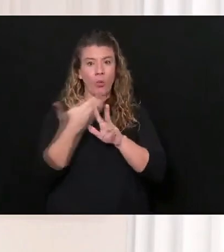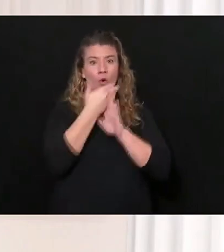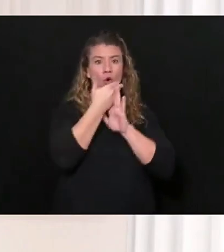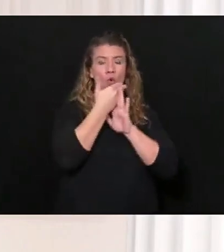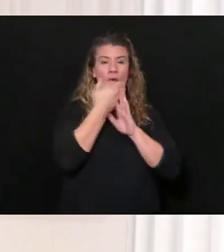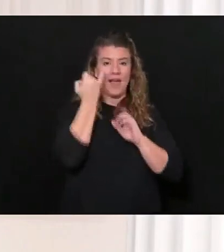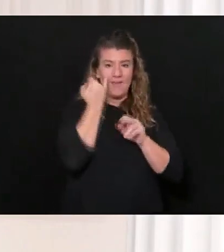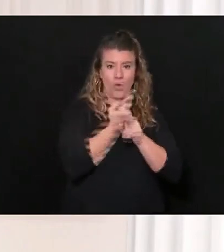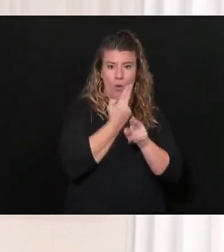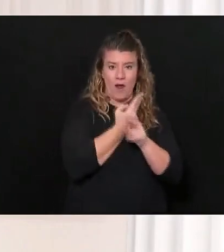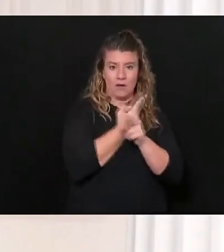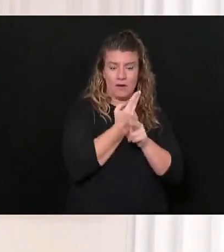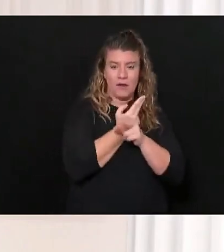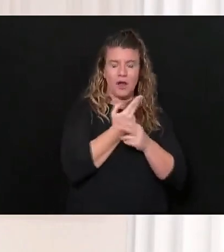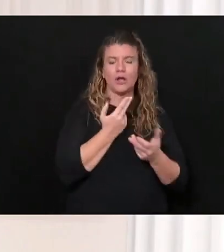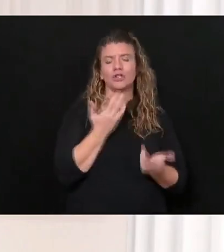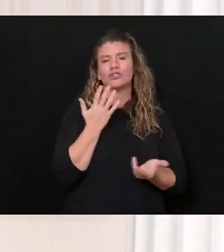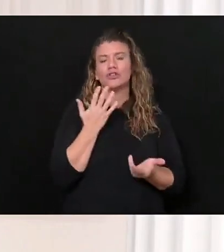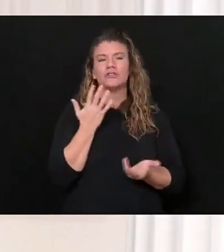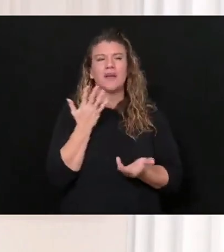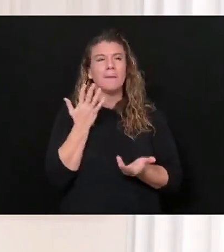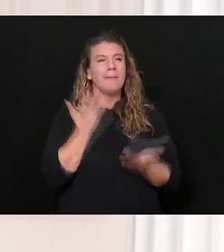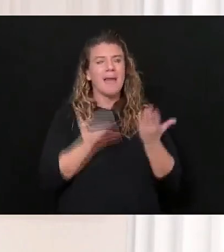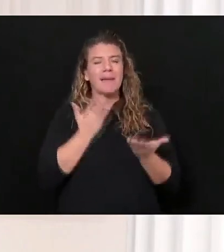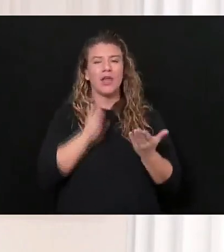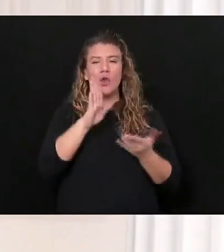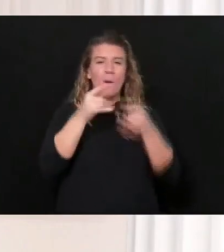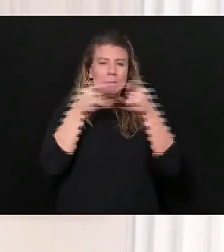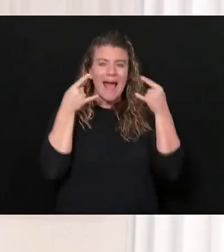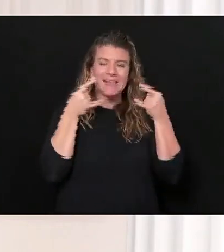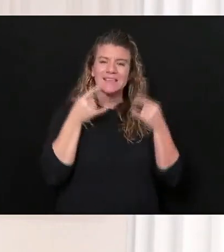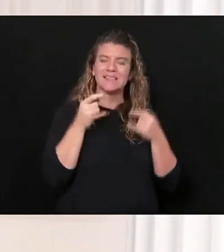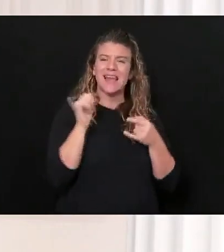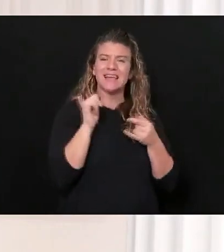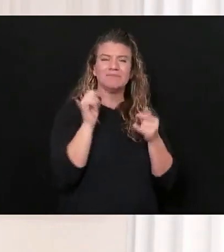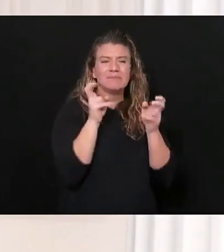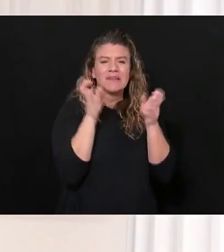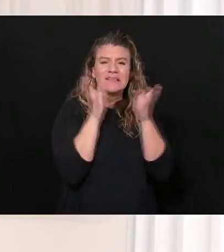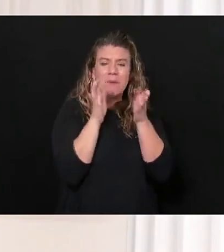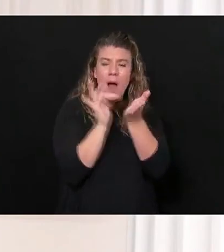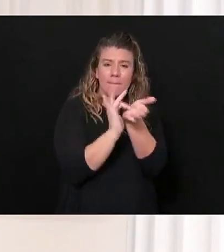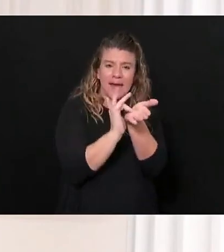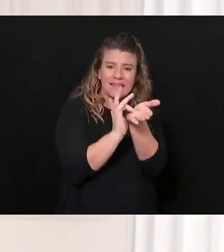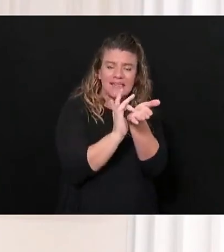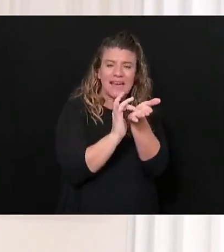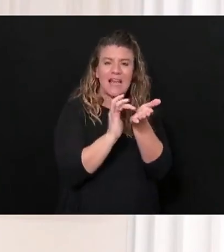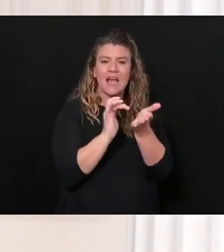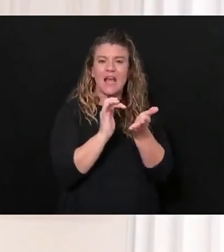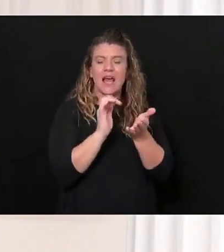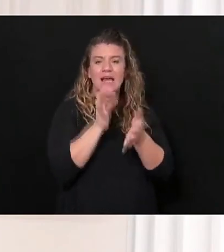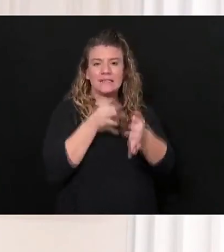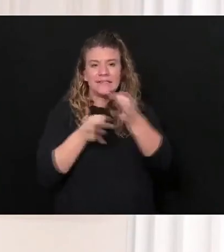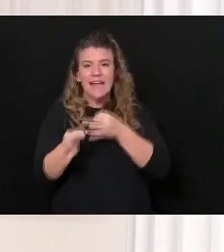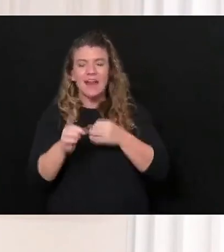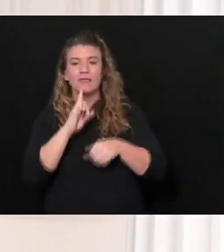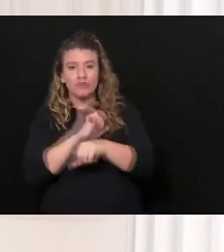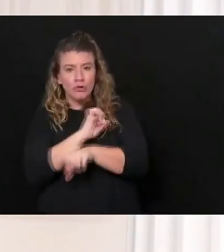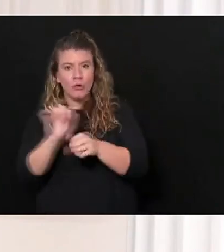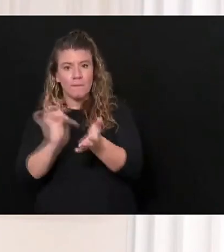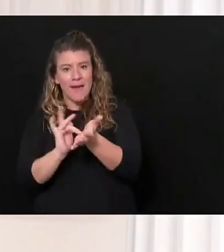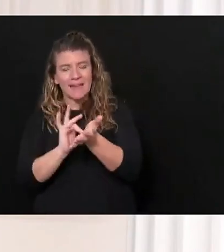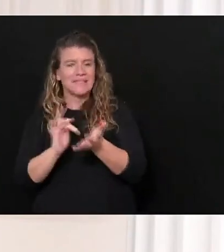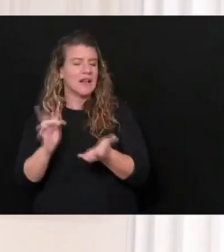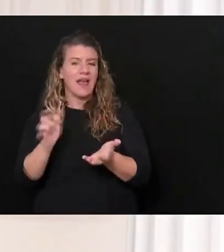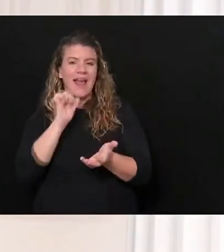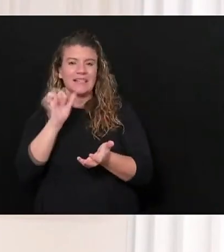even serve as kind of a small vaccination dose in some people. I don't think that's as well supported, but the CDC has